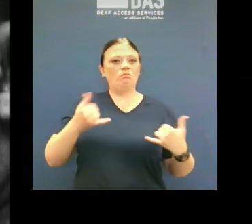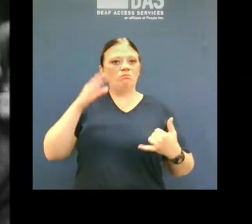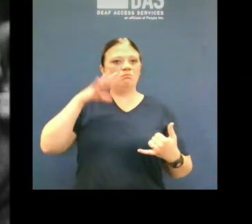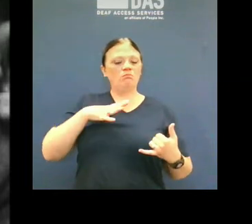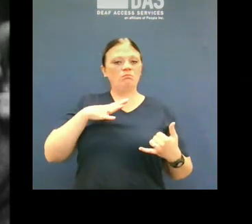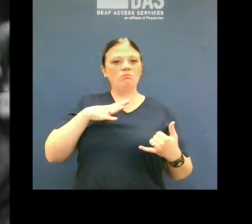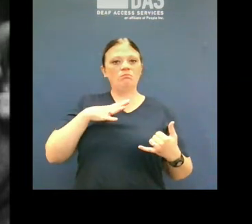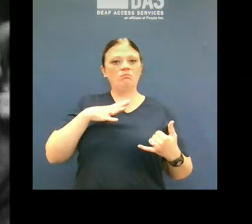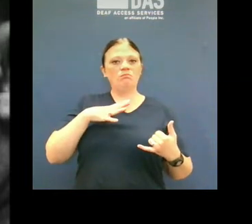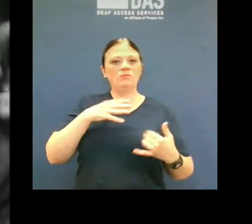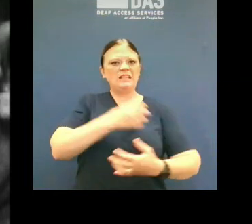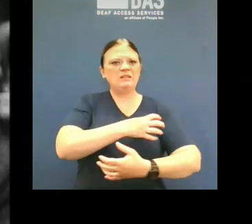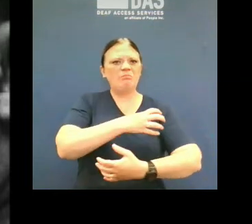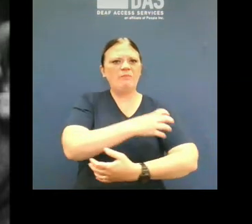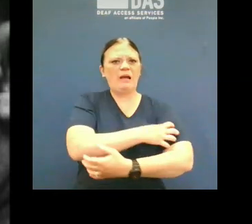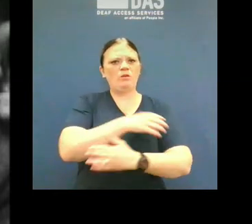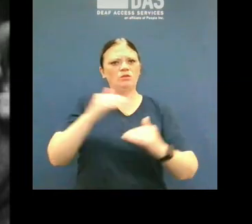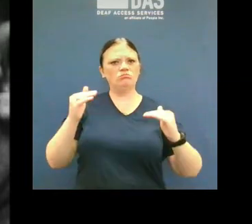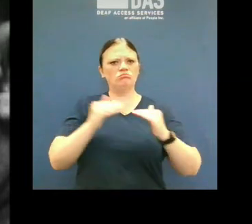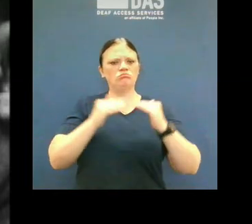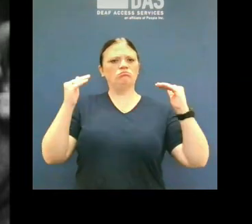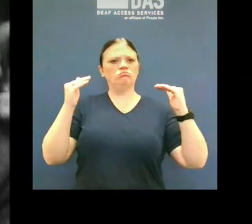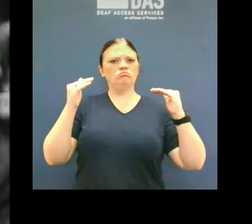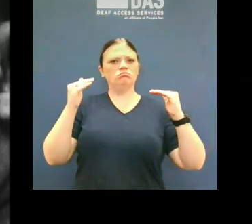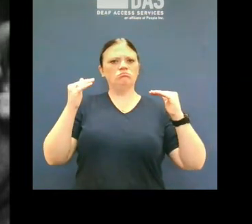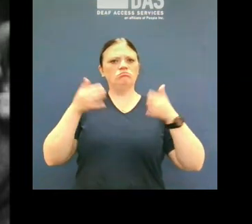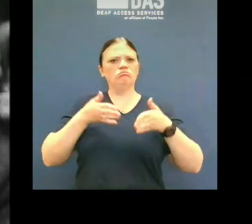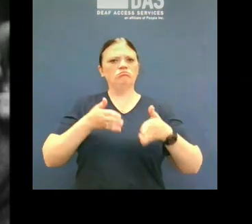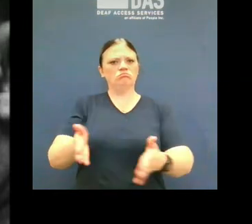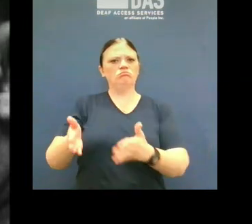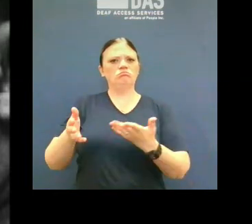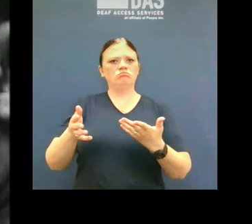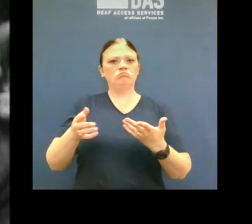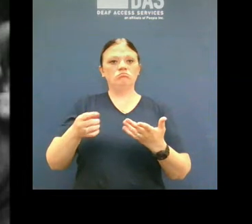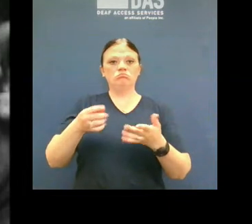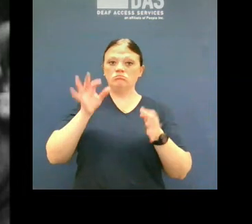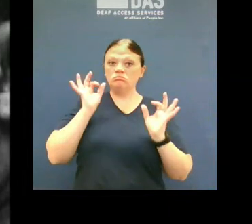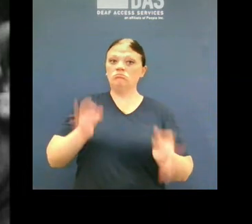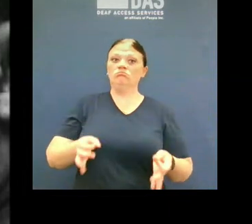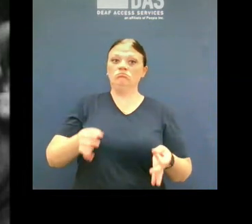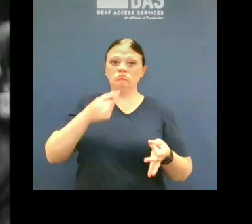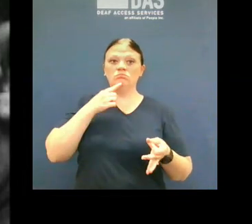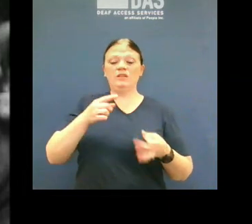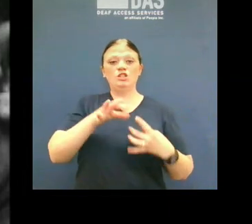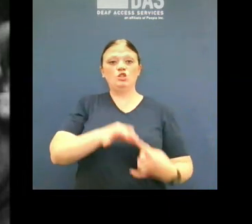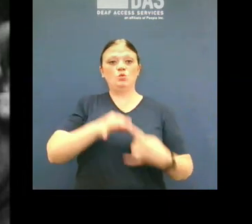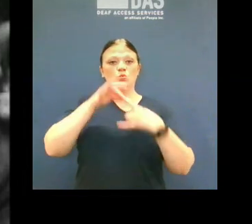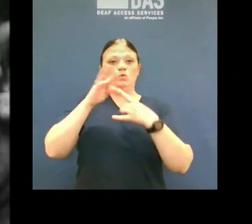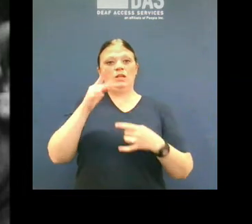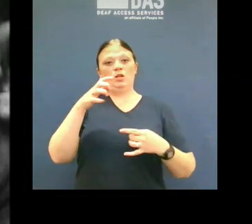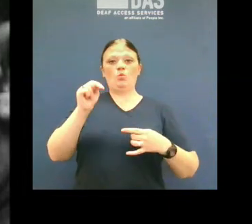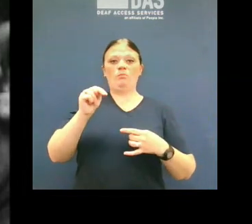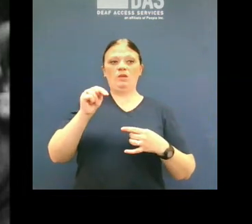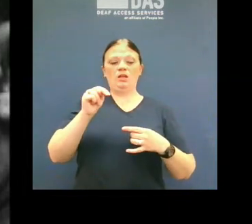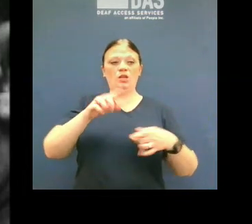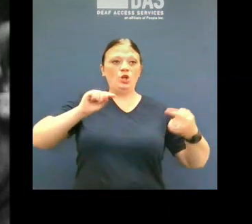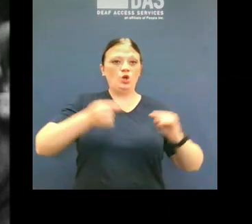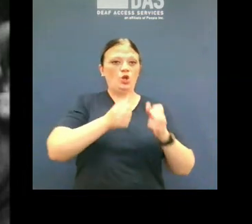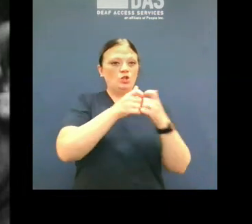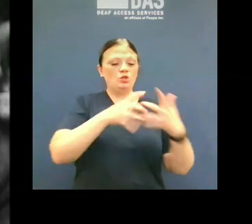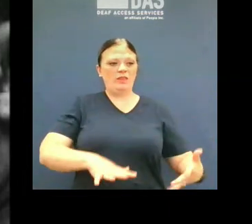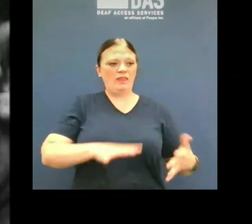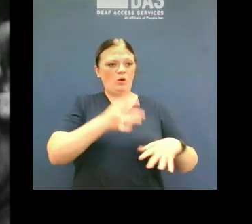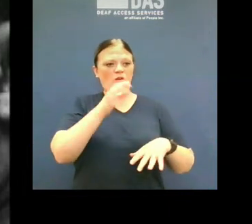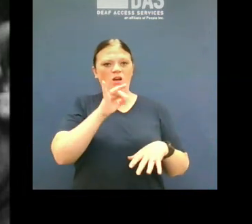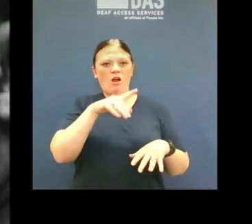Nonviolence is a powerful and just weapon. Indeed, it is a weapon unique in history. which cuts without wounding and ennobles the man